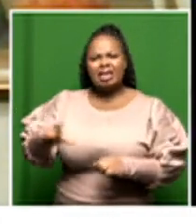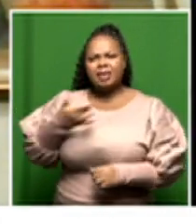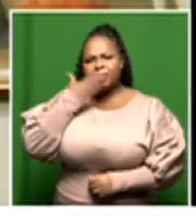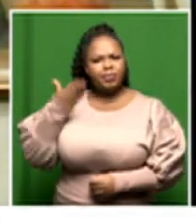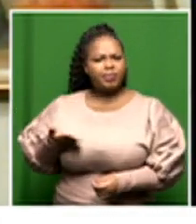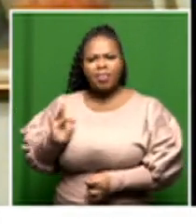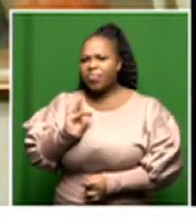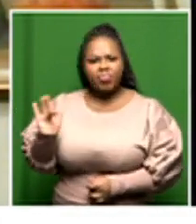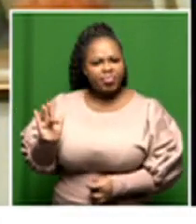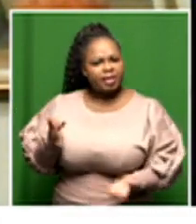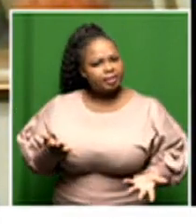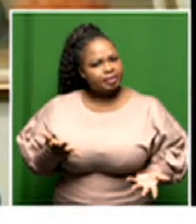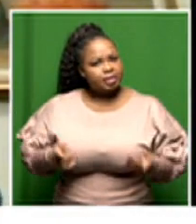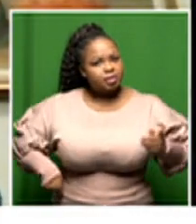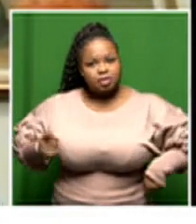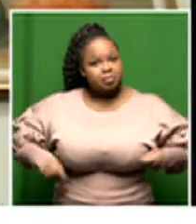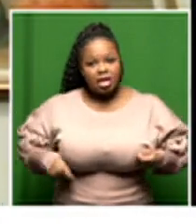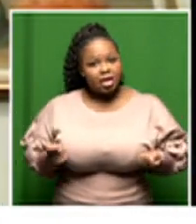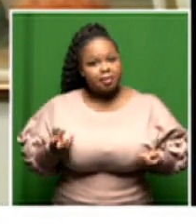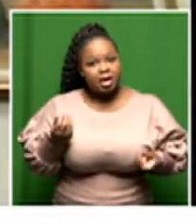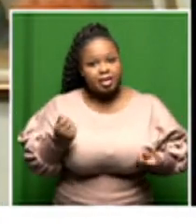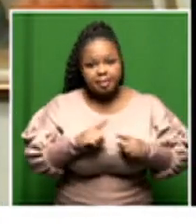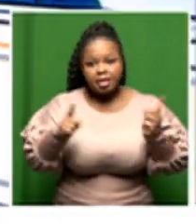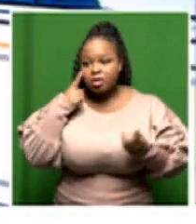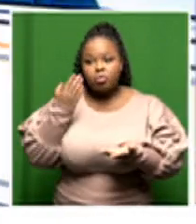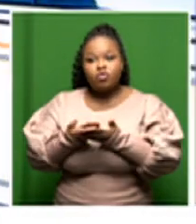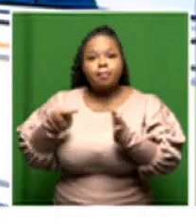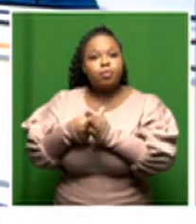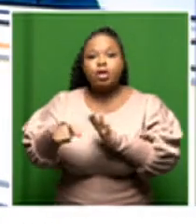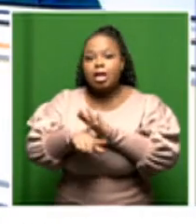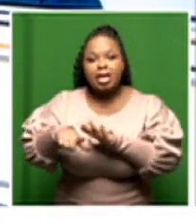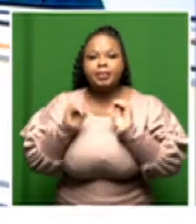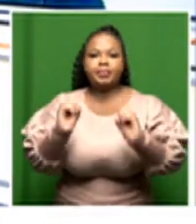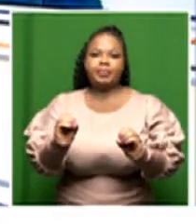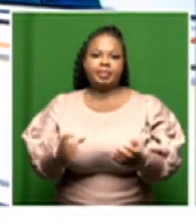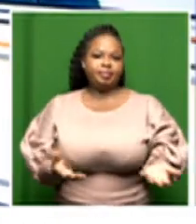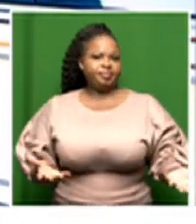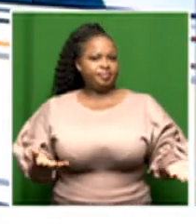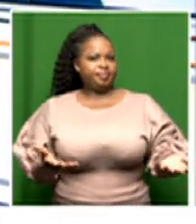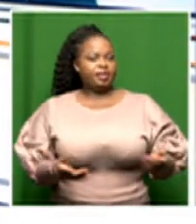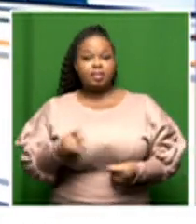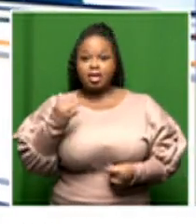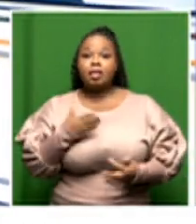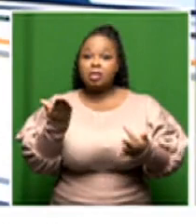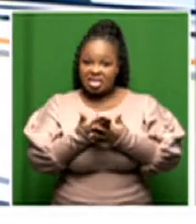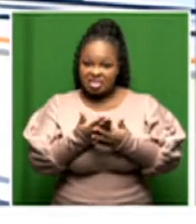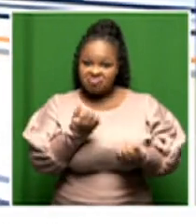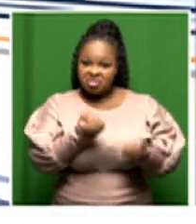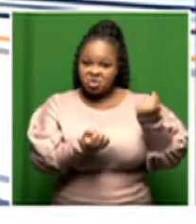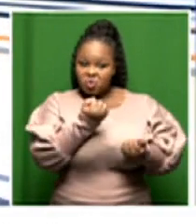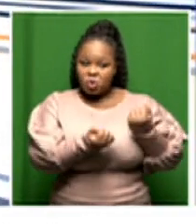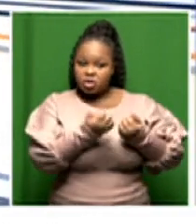out, but there is no land. Minister, we got to leave it there. And when the cases are